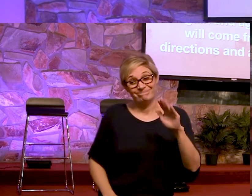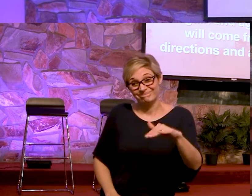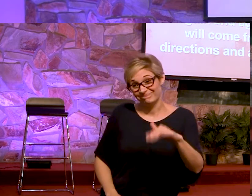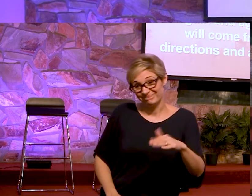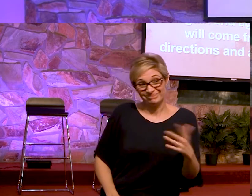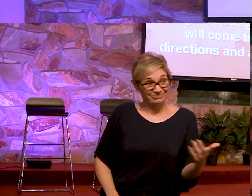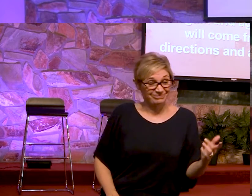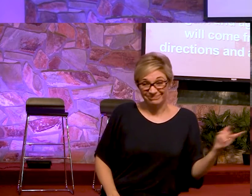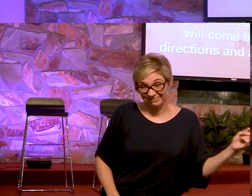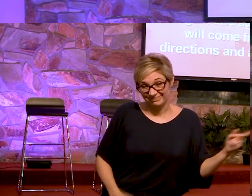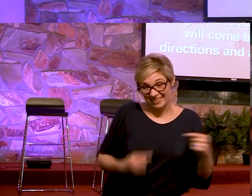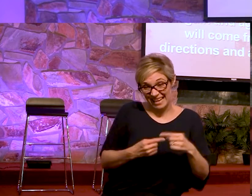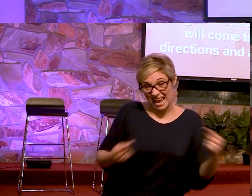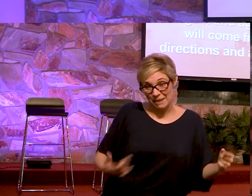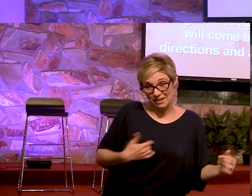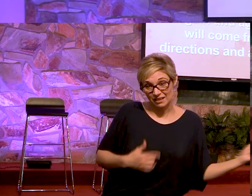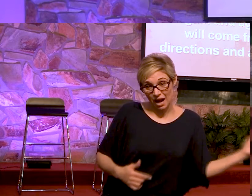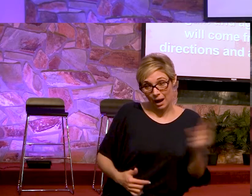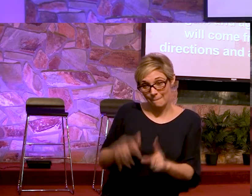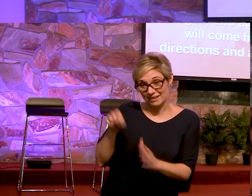know what's happened, we're just going to kill them.